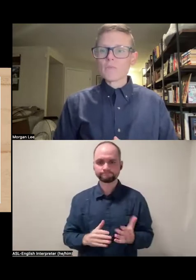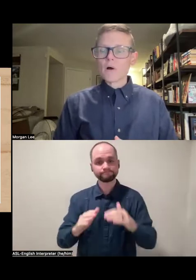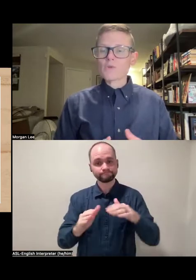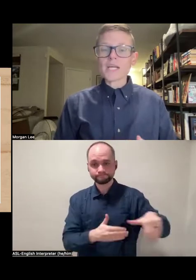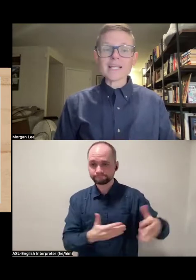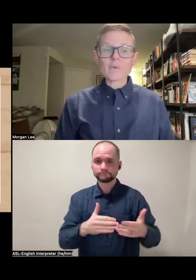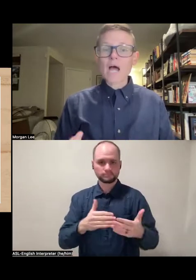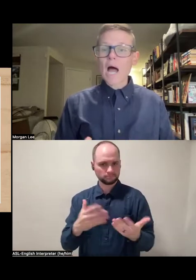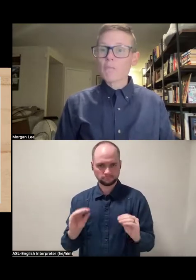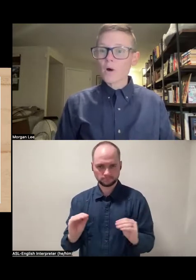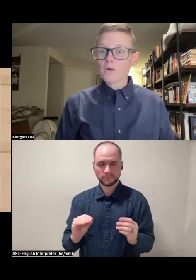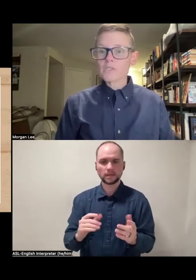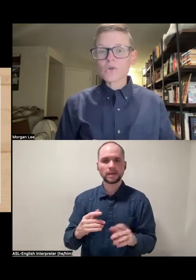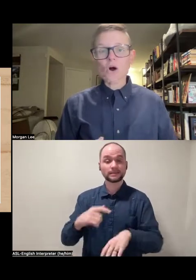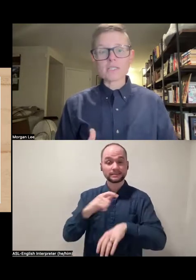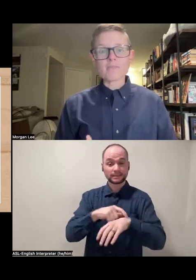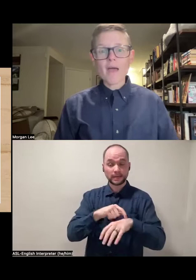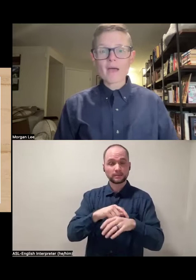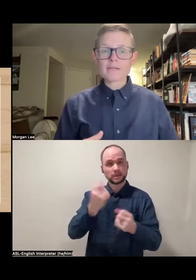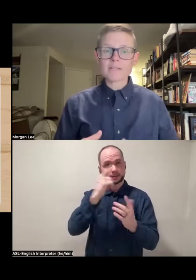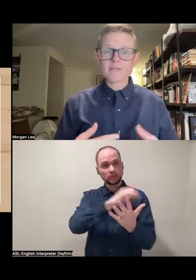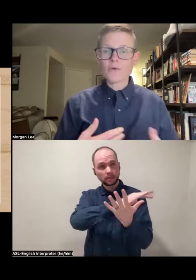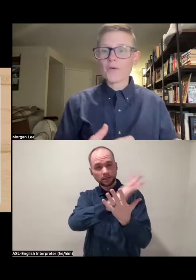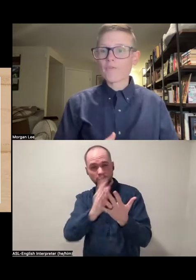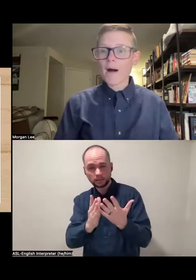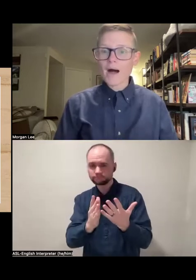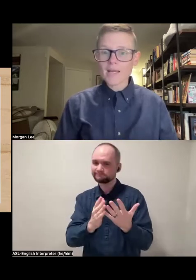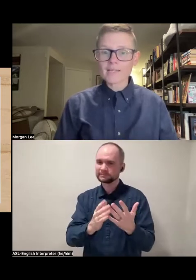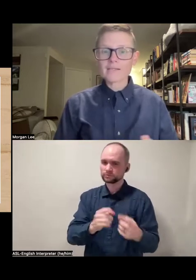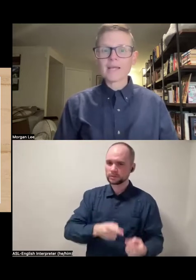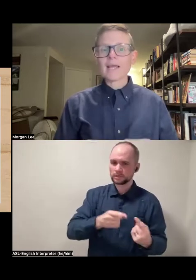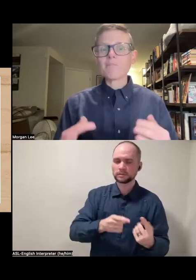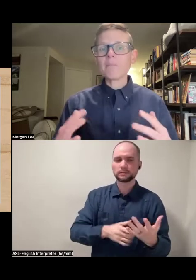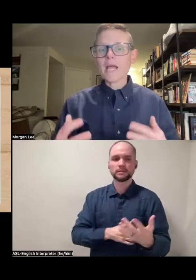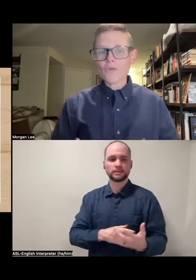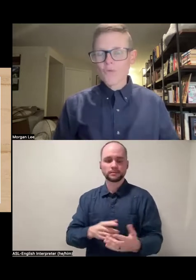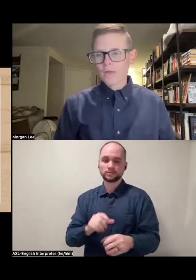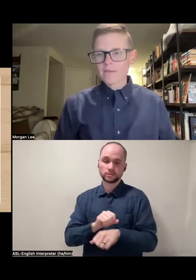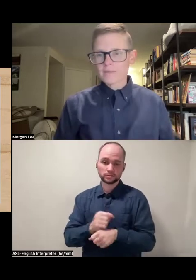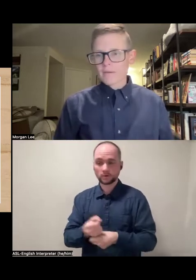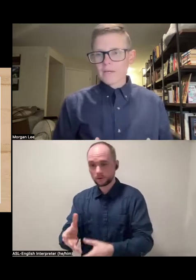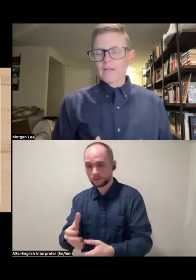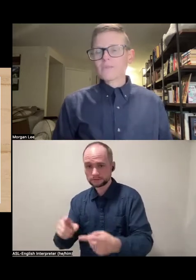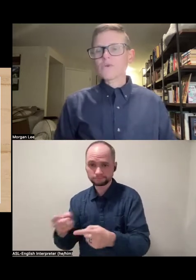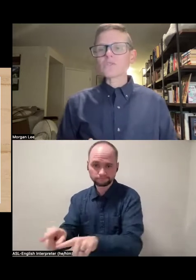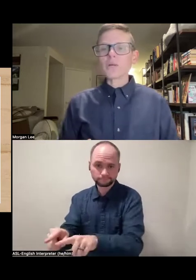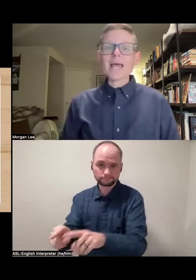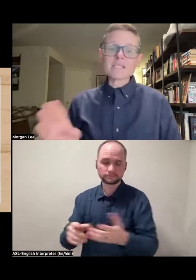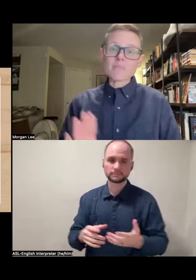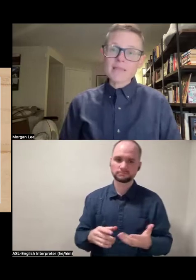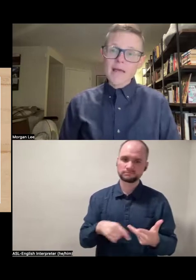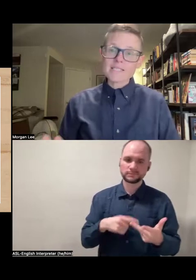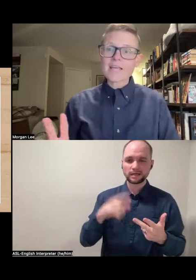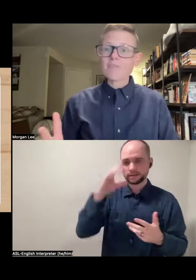difficulty understanding how time works, cause and effect, theory of mind, and many other things. There's also